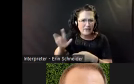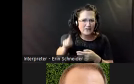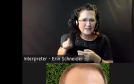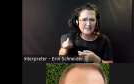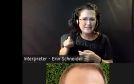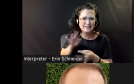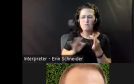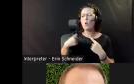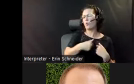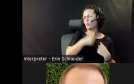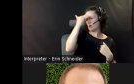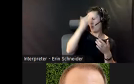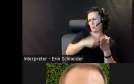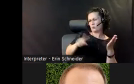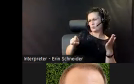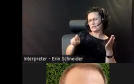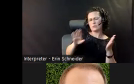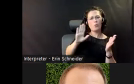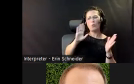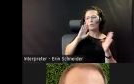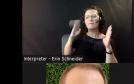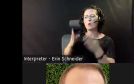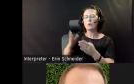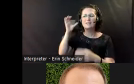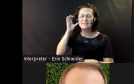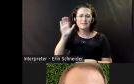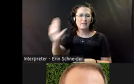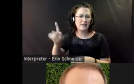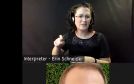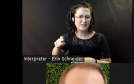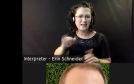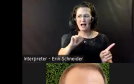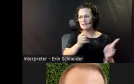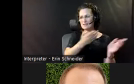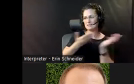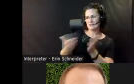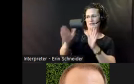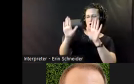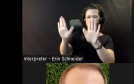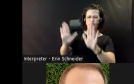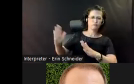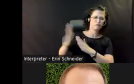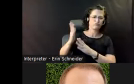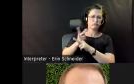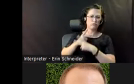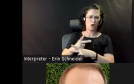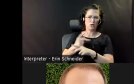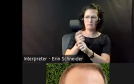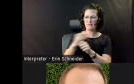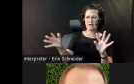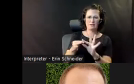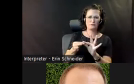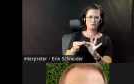what you want. And IT delivered an amazing product and got the connection and notoriety for it. So all